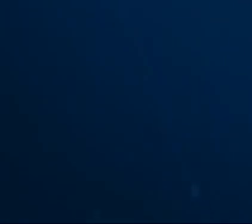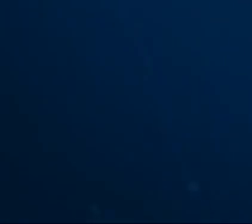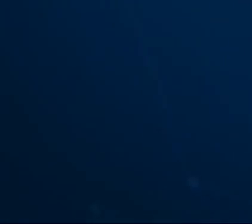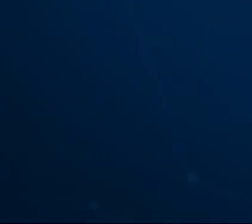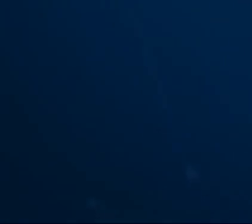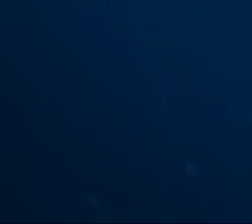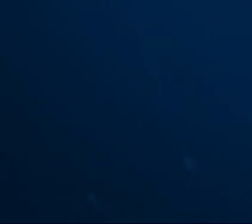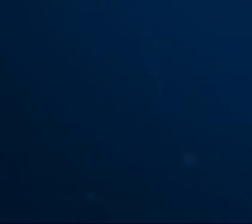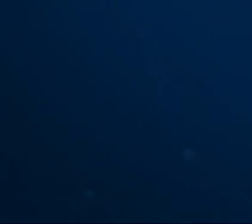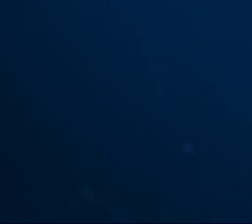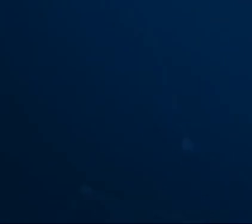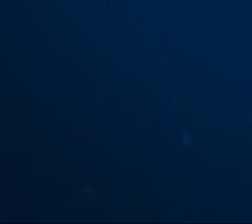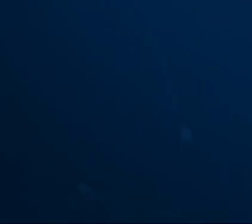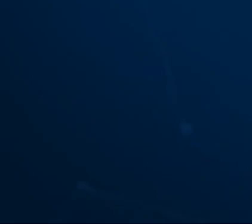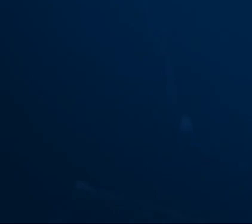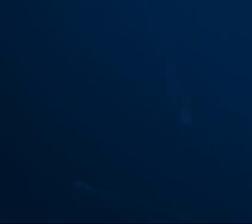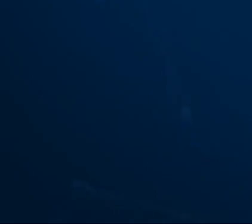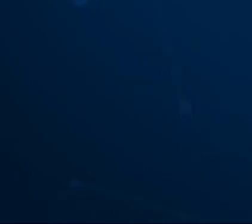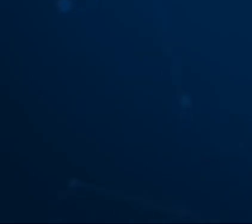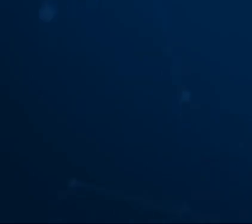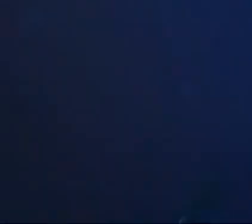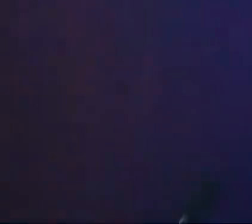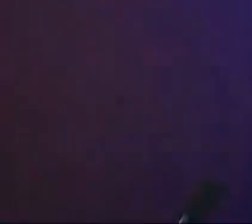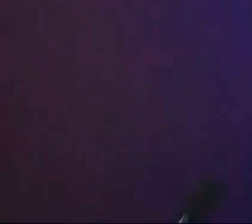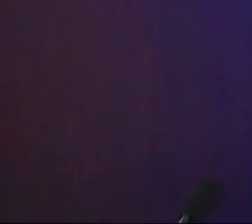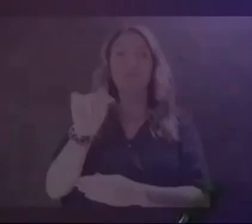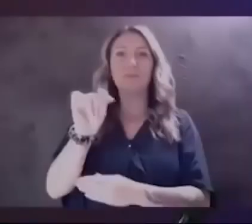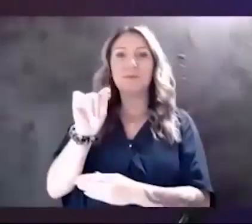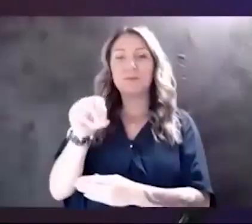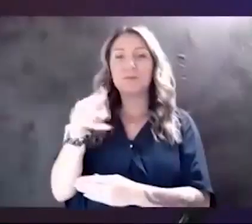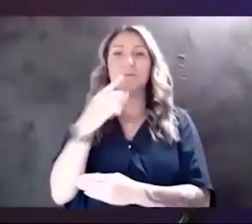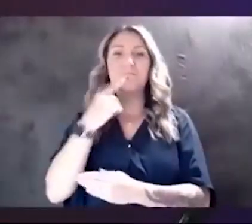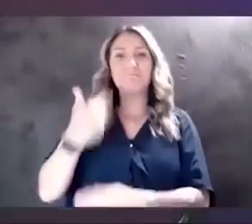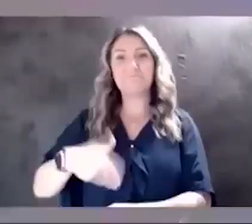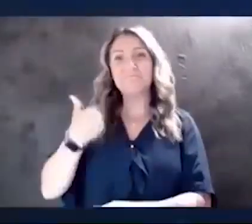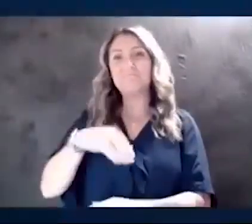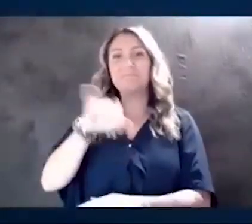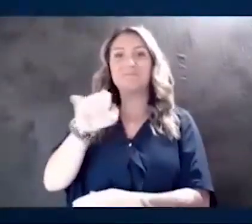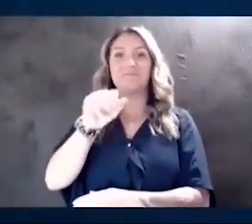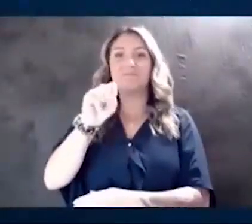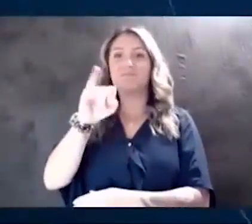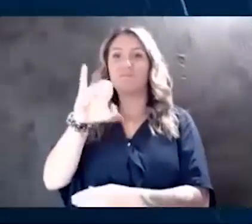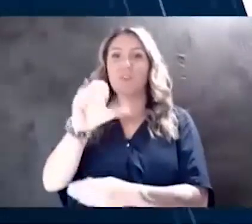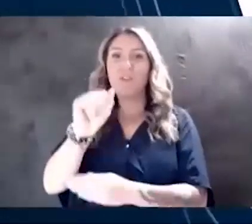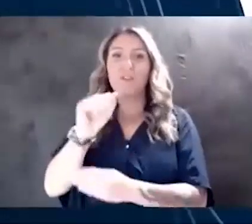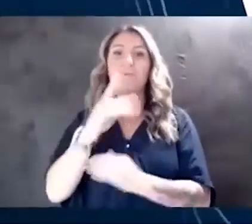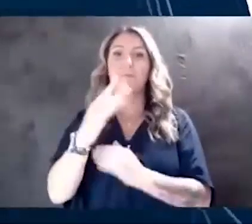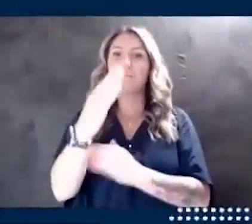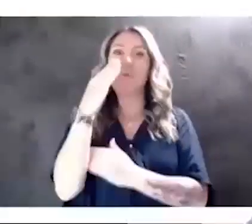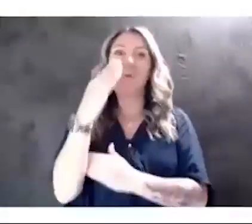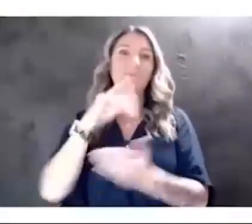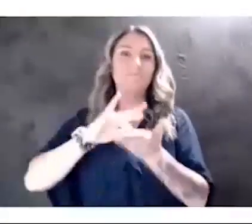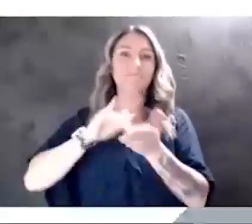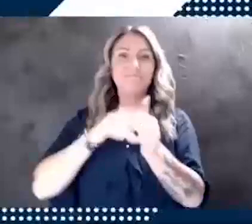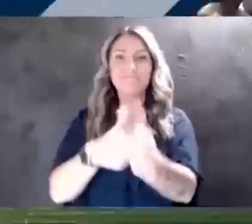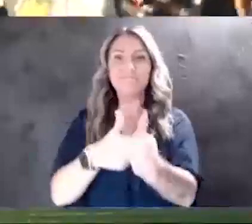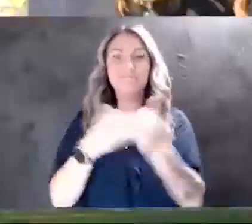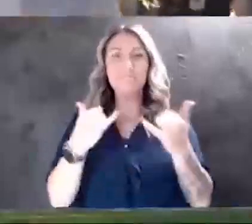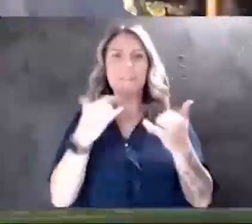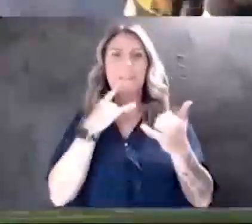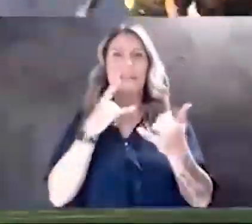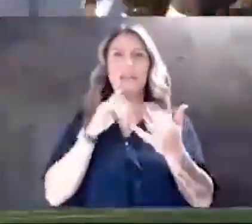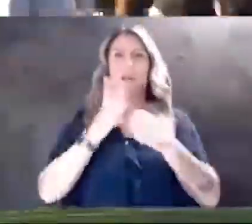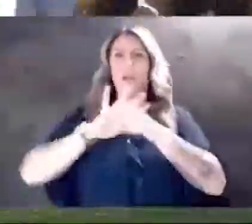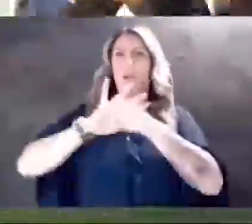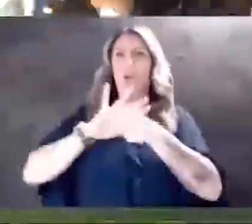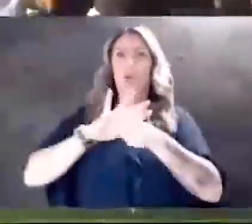morning. It is Tuesday, July 20th. I'm Jessica Lovell. Welcome into the morning medical update. Coming up today, as COVID cases rise, we will